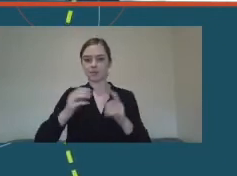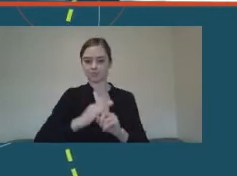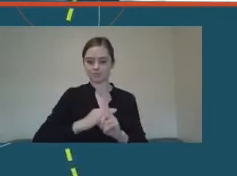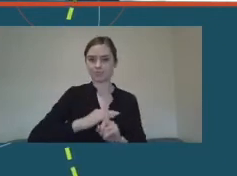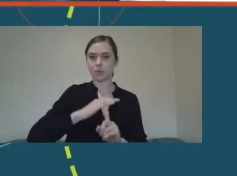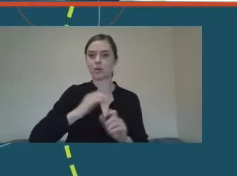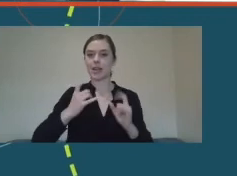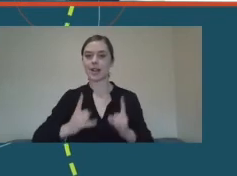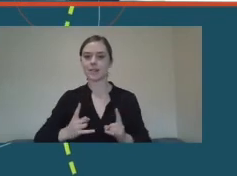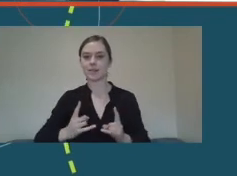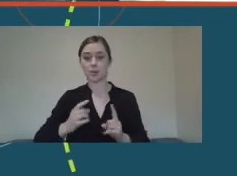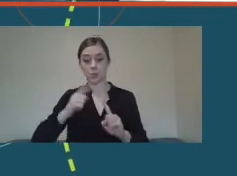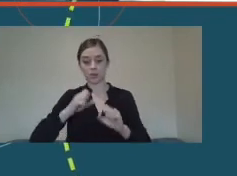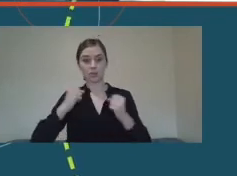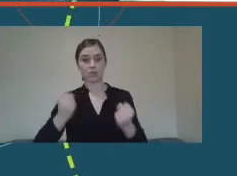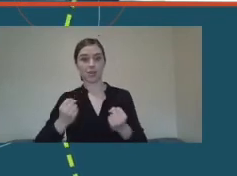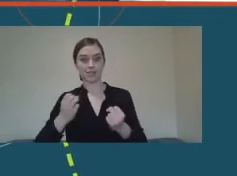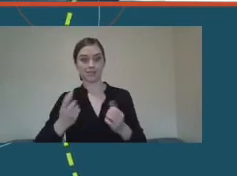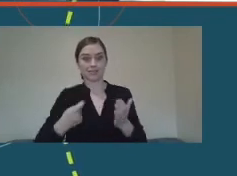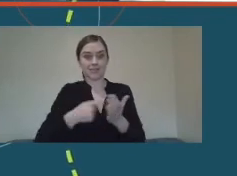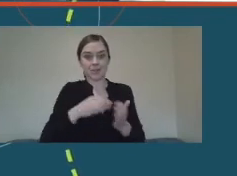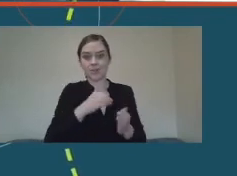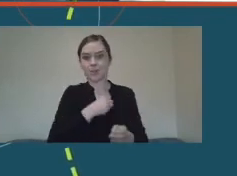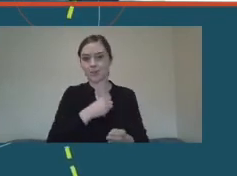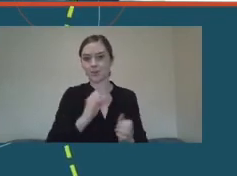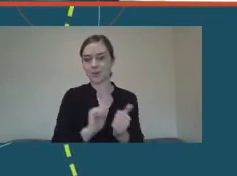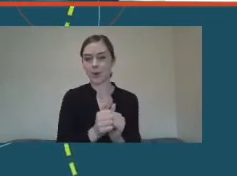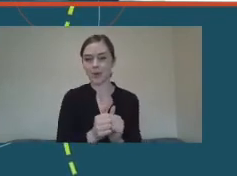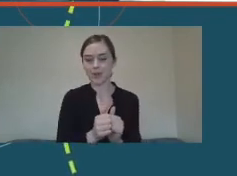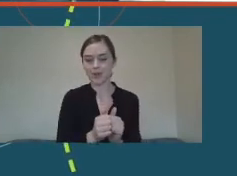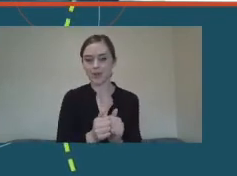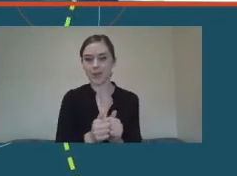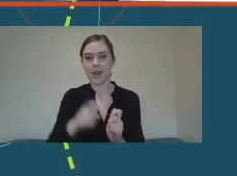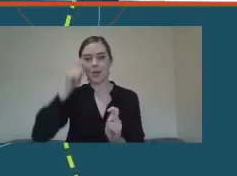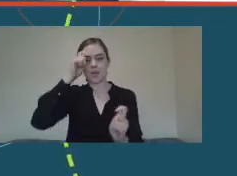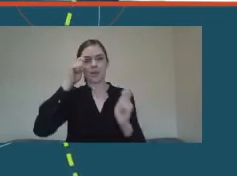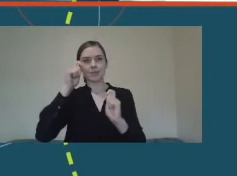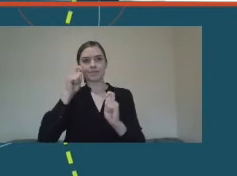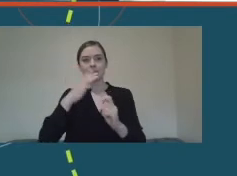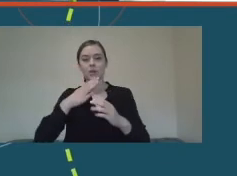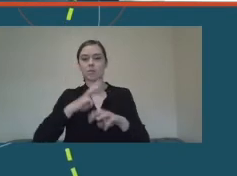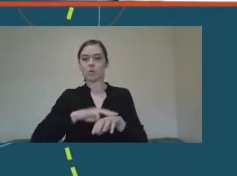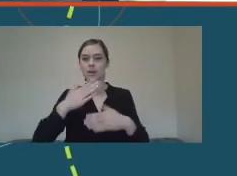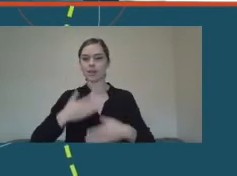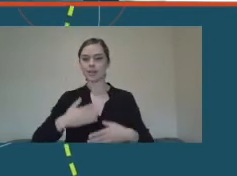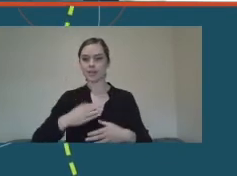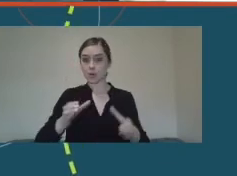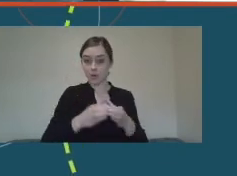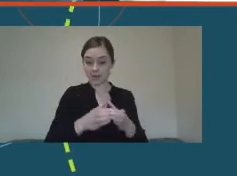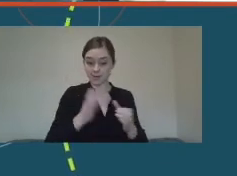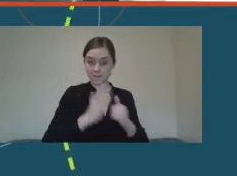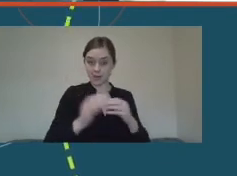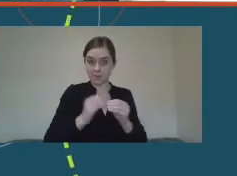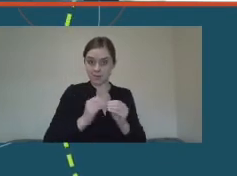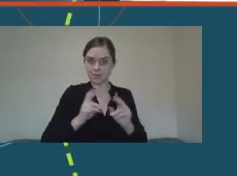to sport. So we think that the wellness domains that I mentioned previously can be built into